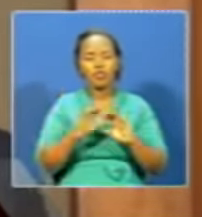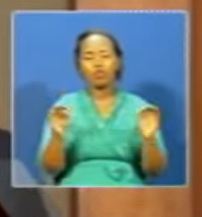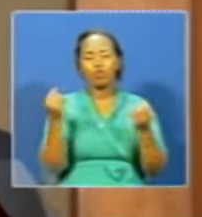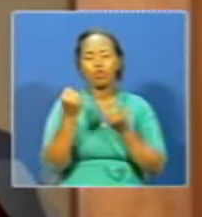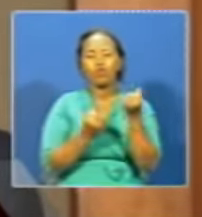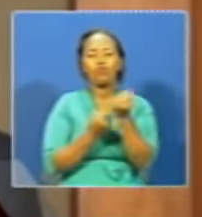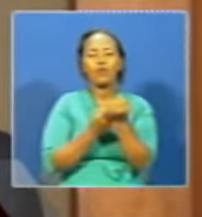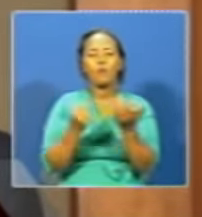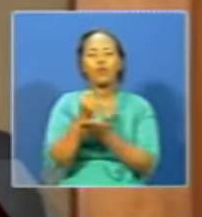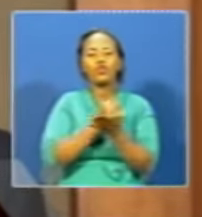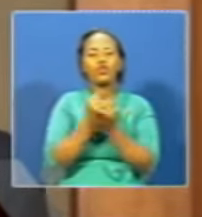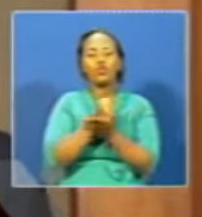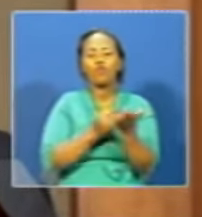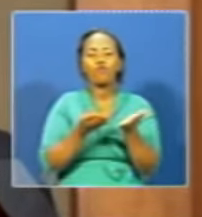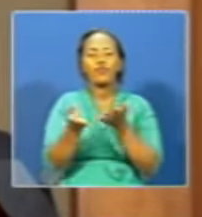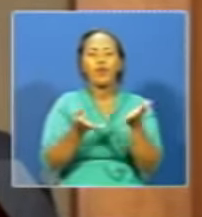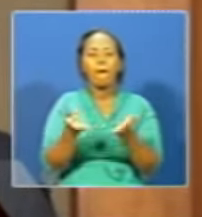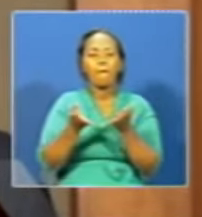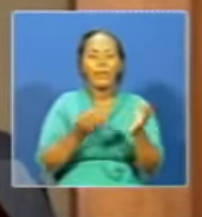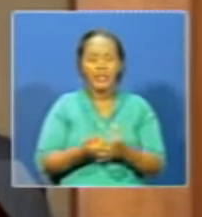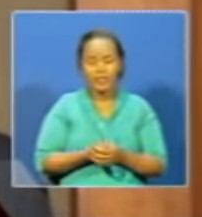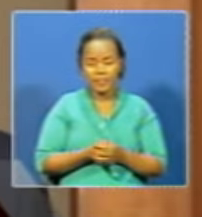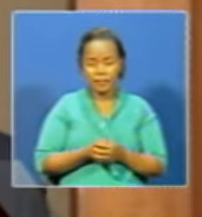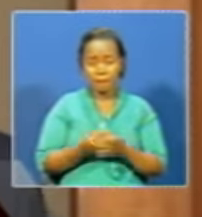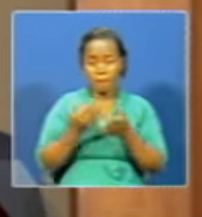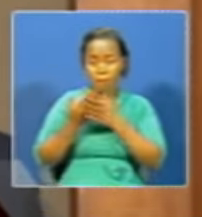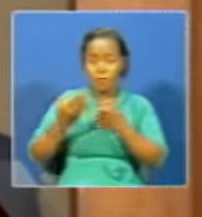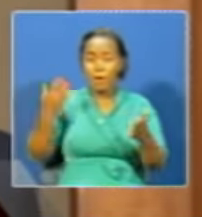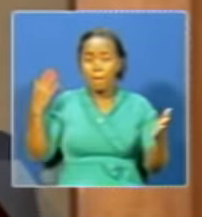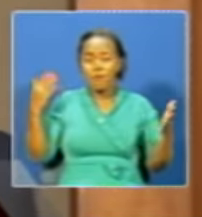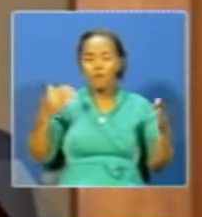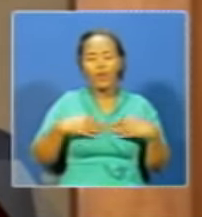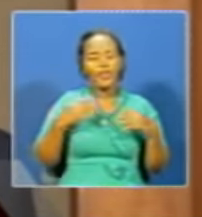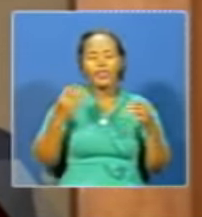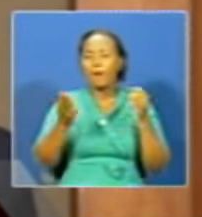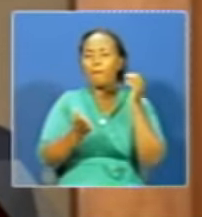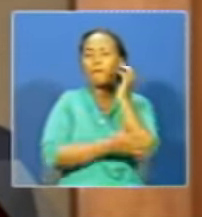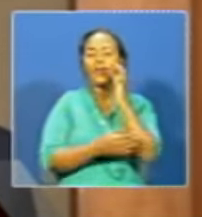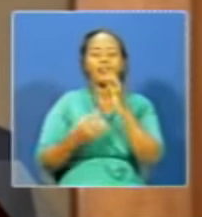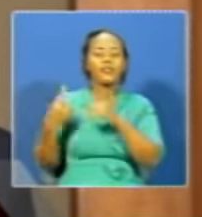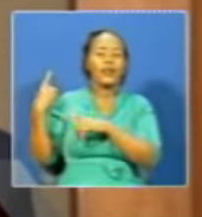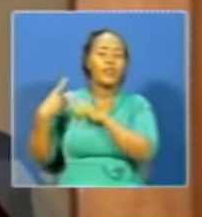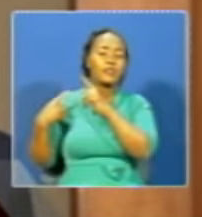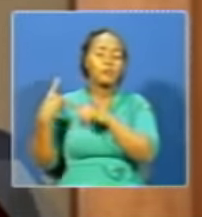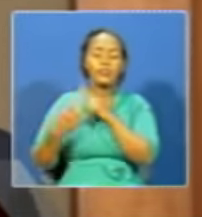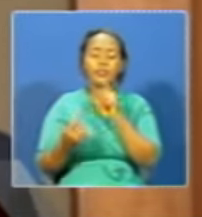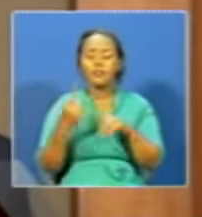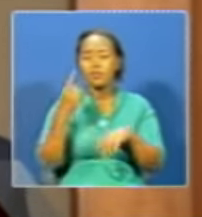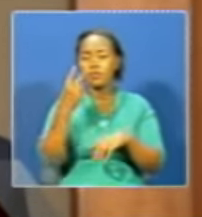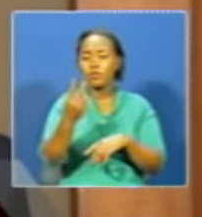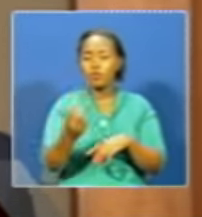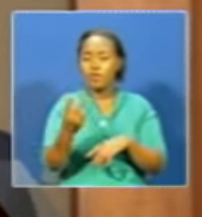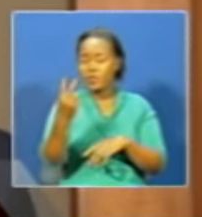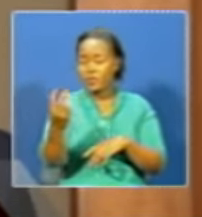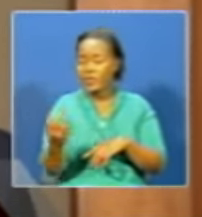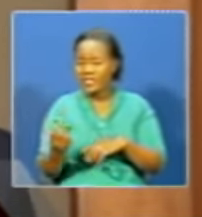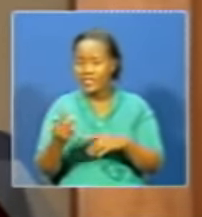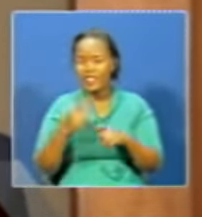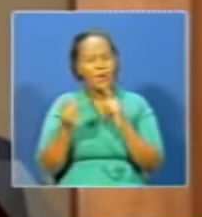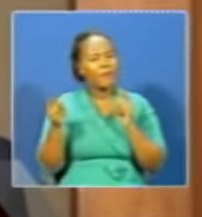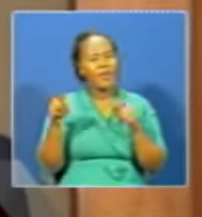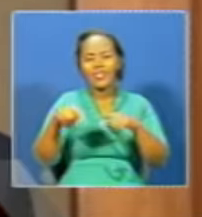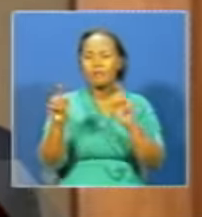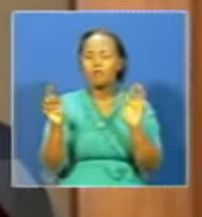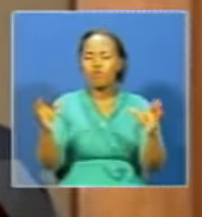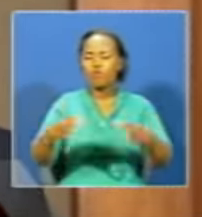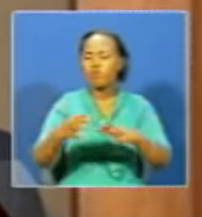the experience that we had with them the last year, that is 2020, they seem not to have been prepared,